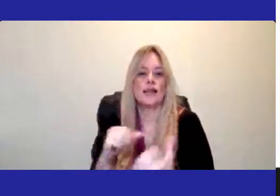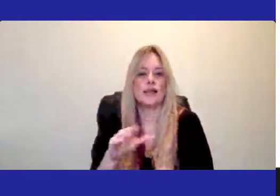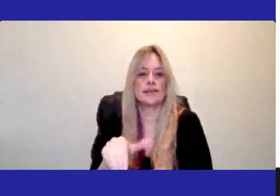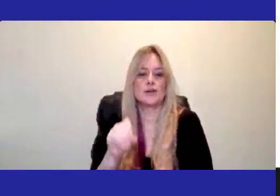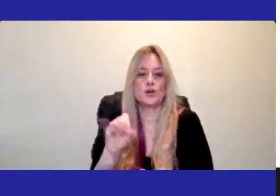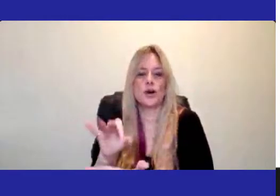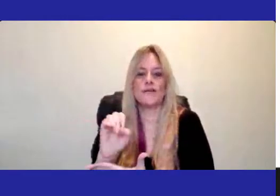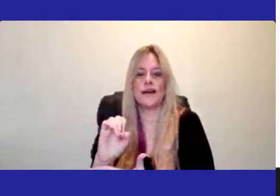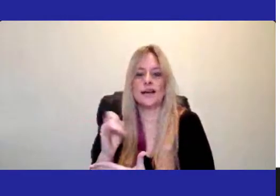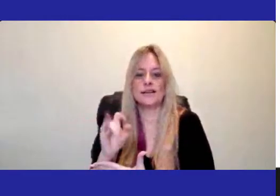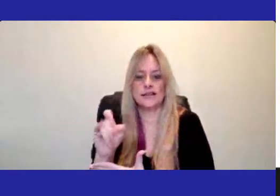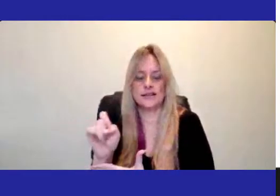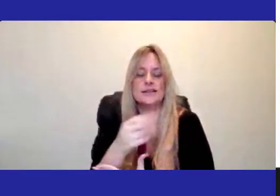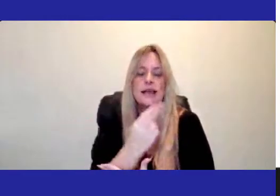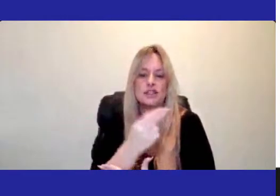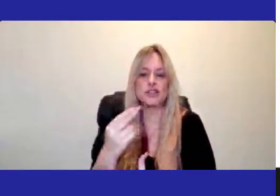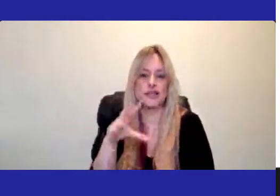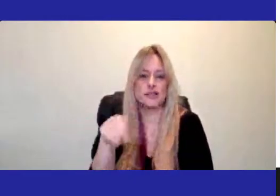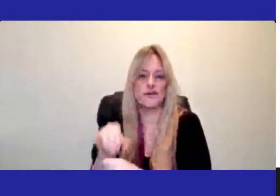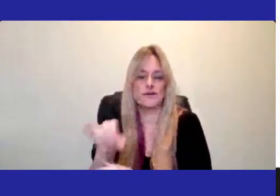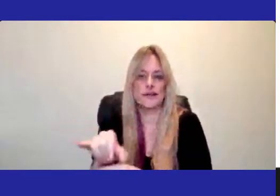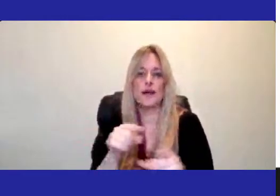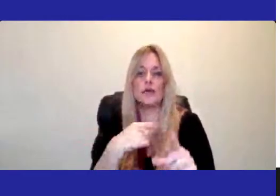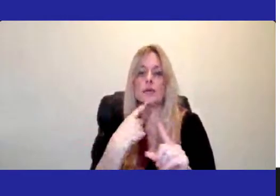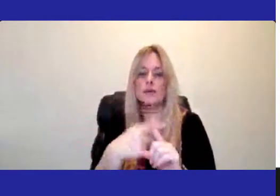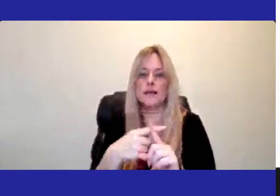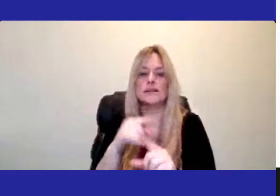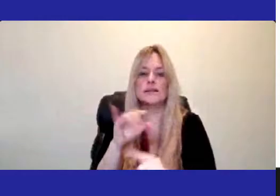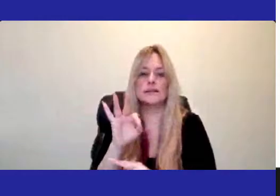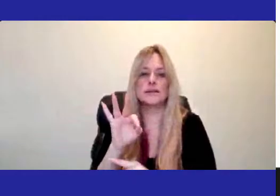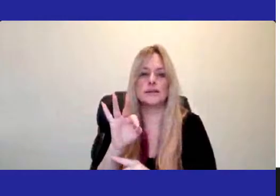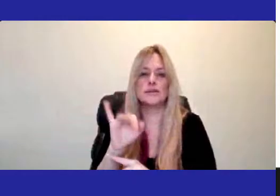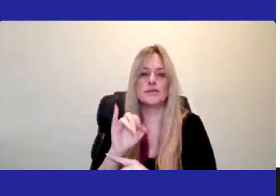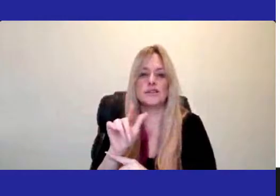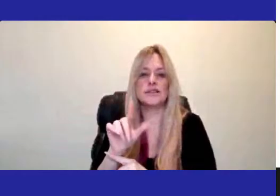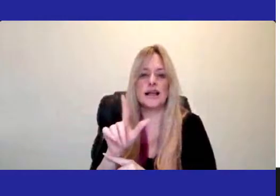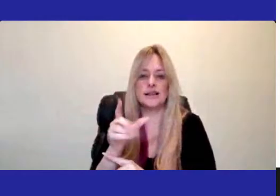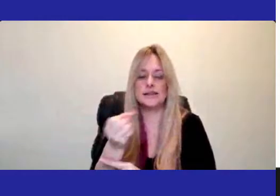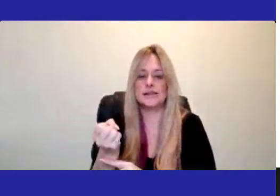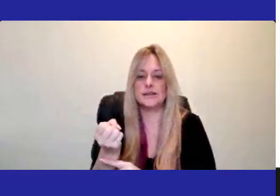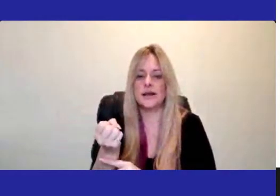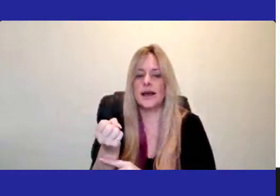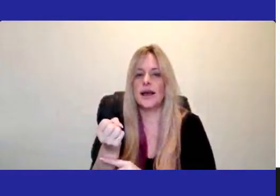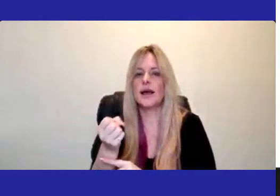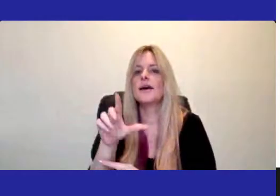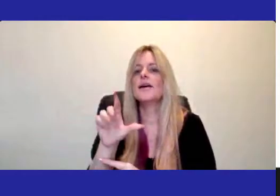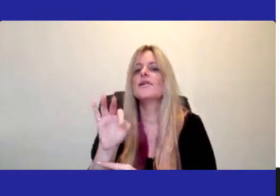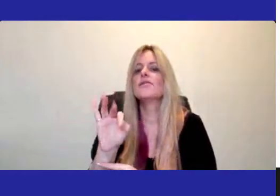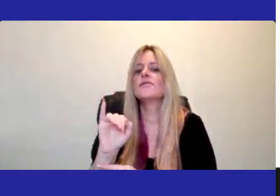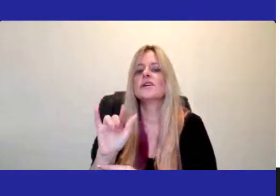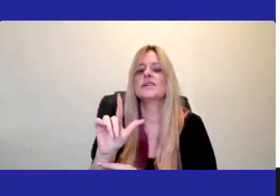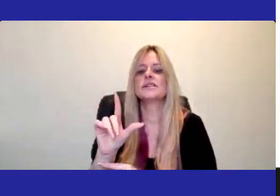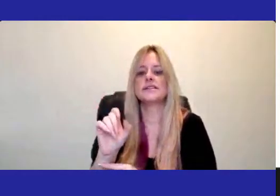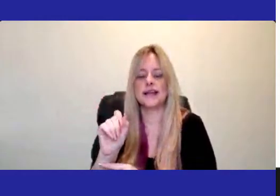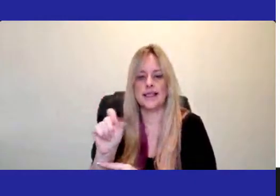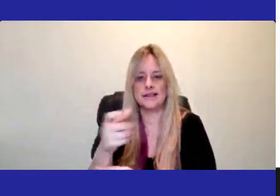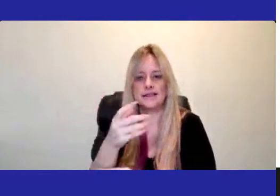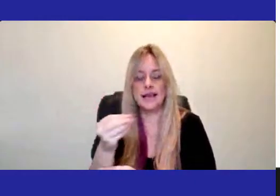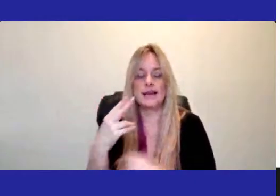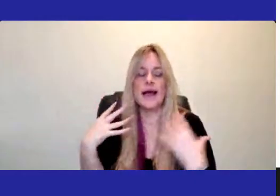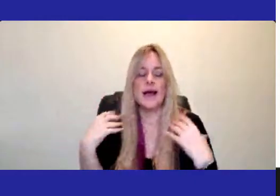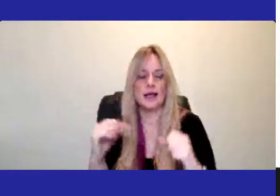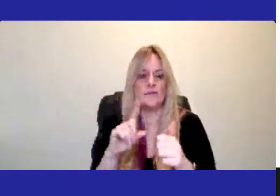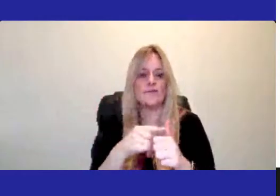in, along with the two other plans, Fidelis and Health First. A lot of funds are directed to these centers of excellence, so there's